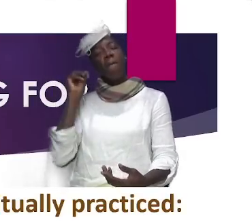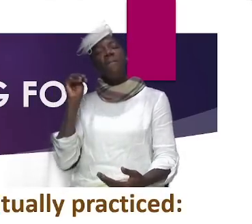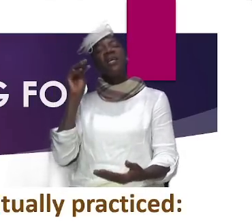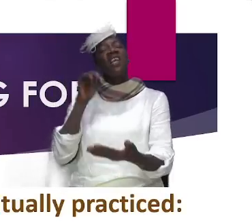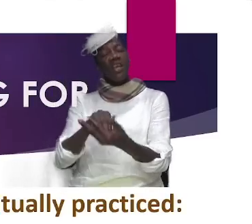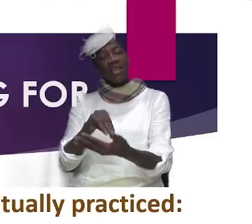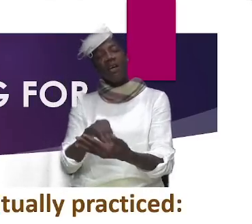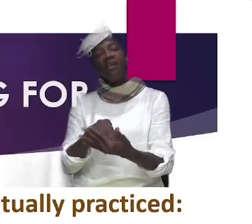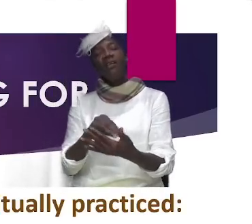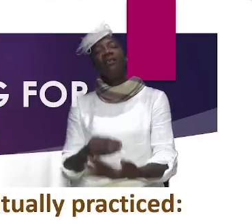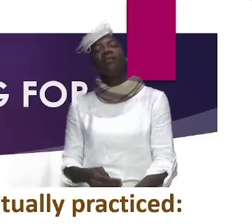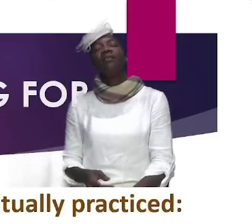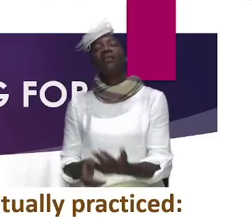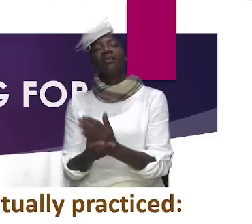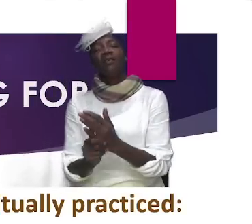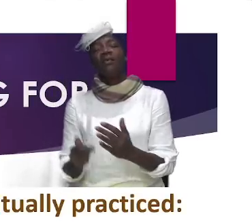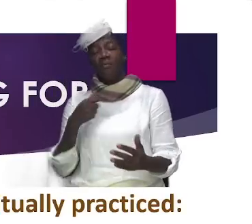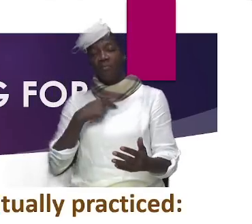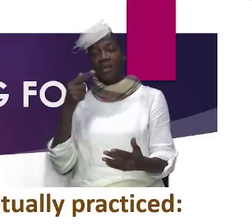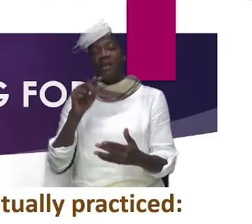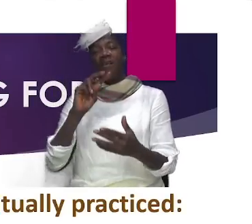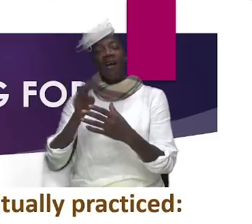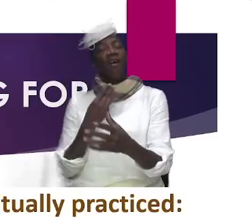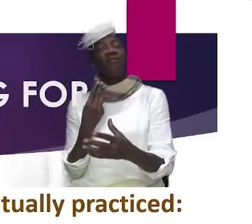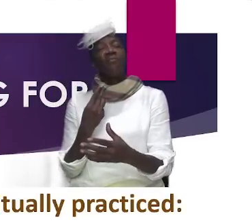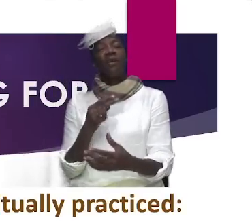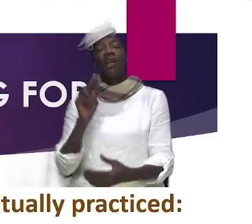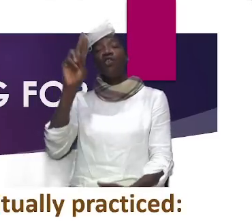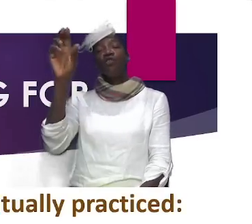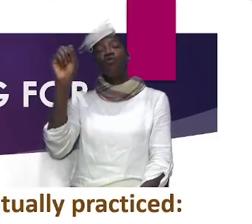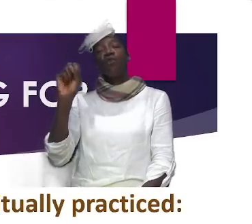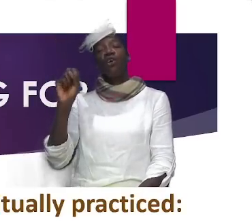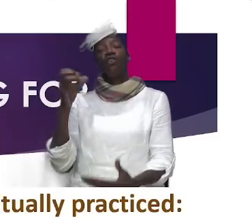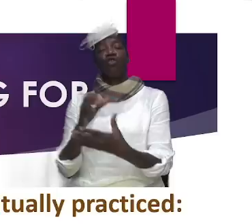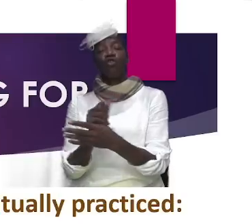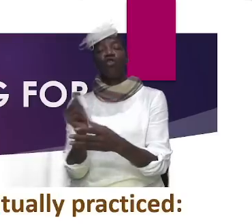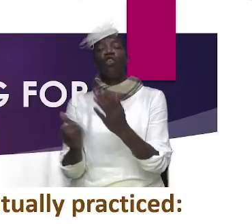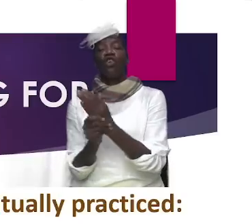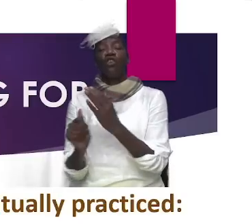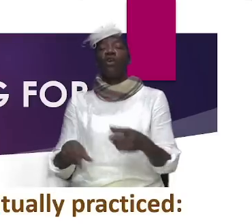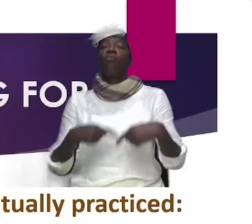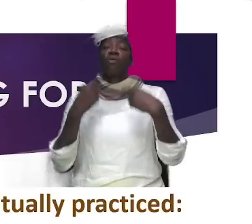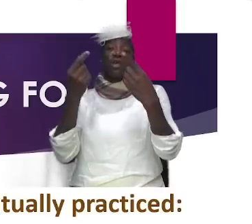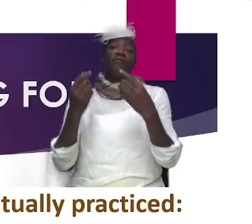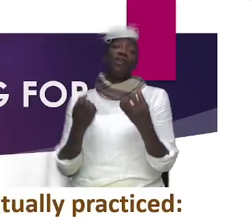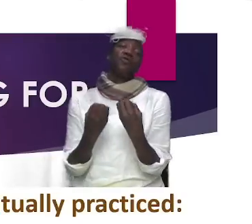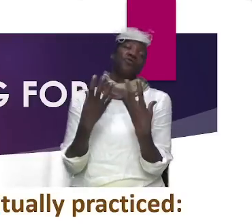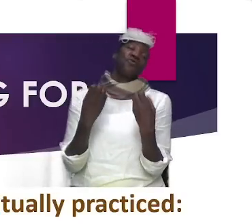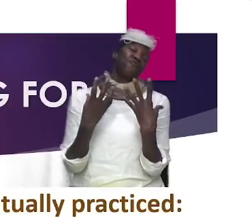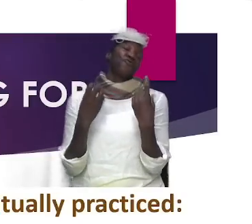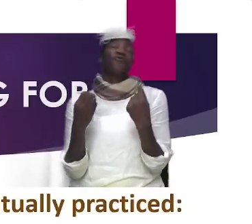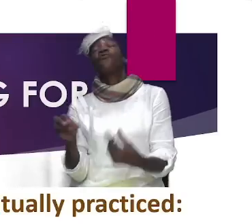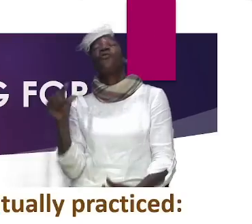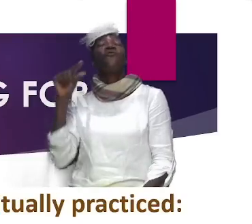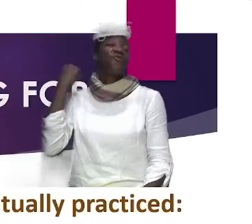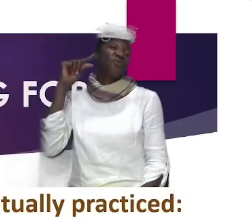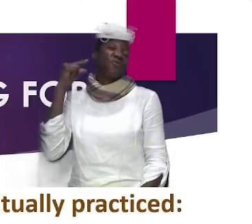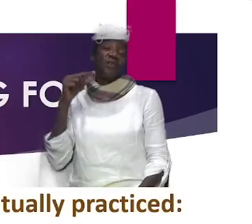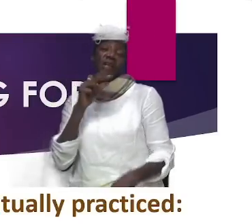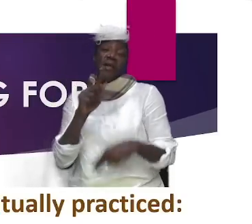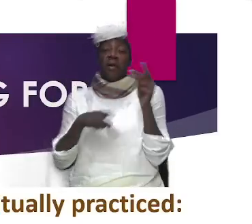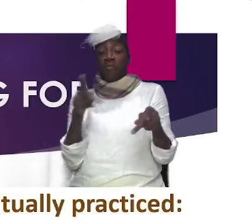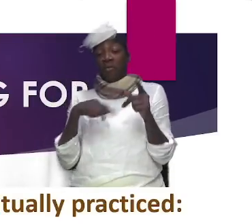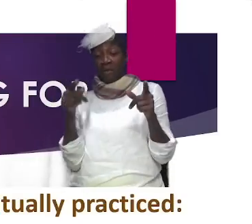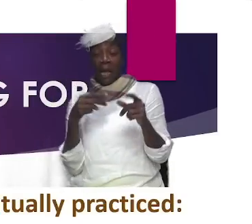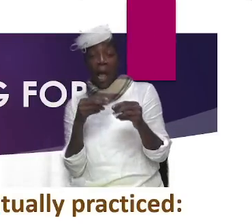I give half $1 million US, or I give a wedge of gold, and everybody say, oh my God, look at what